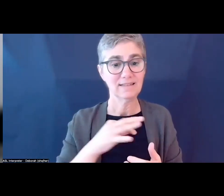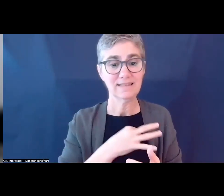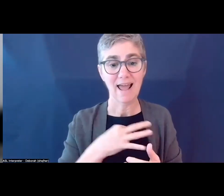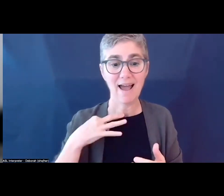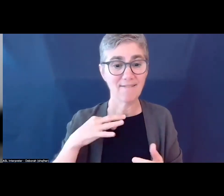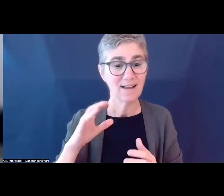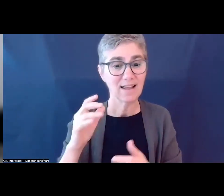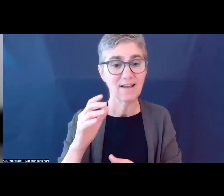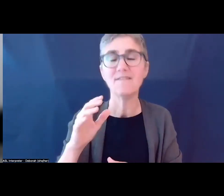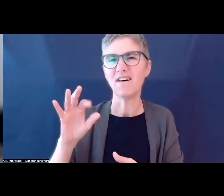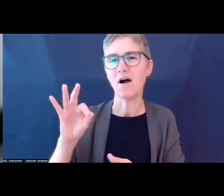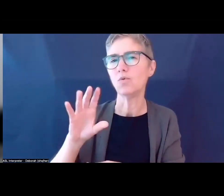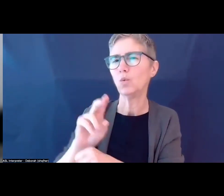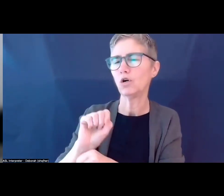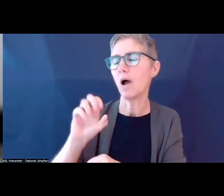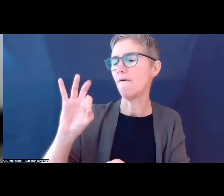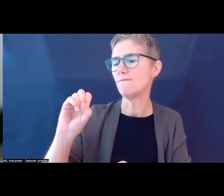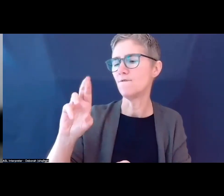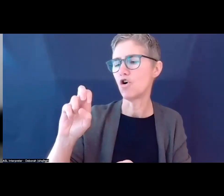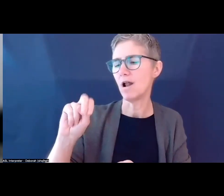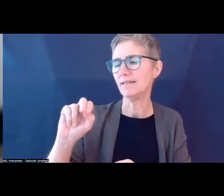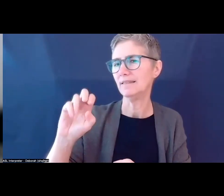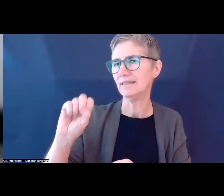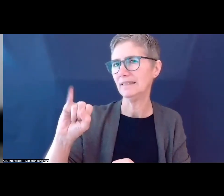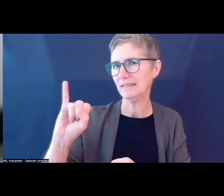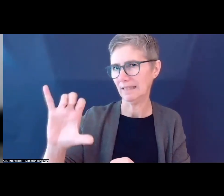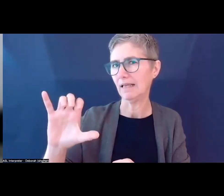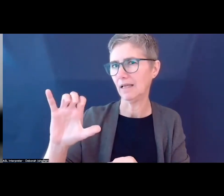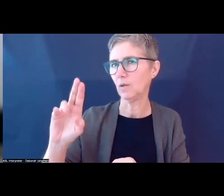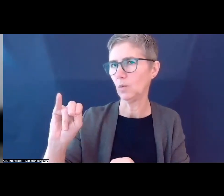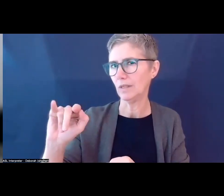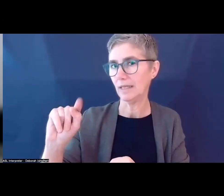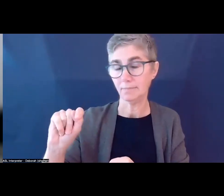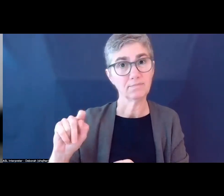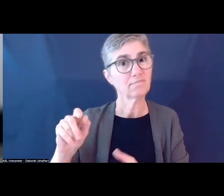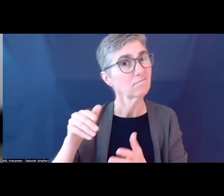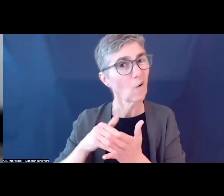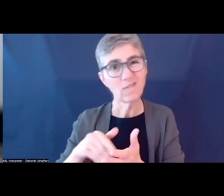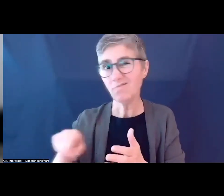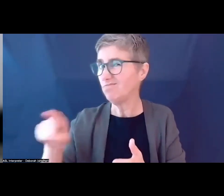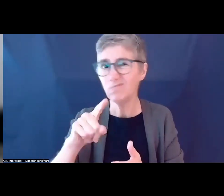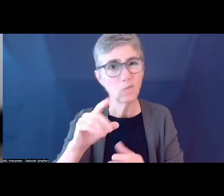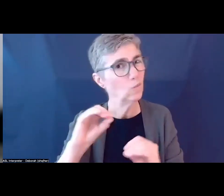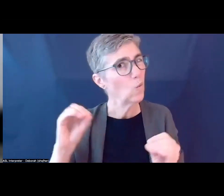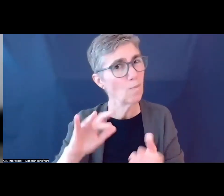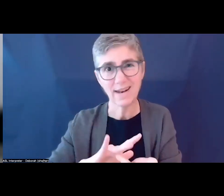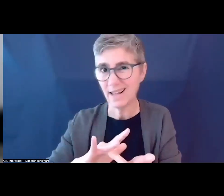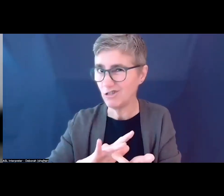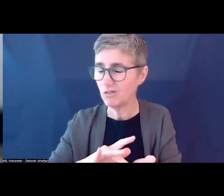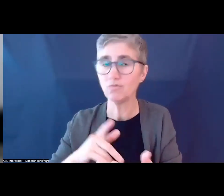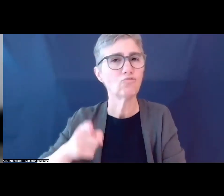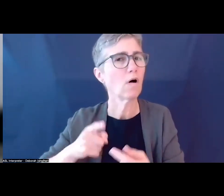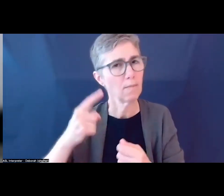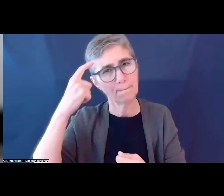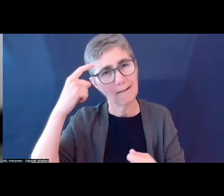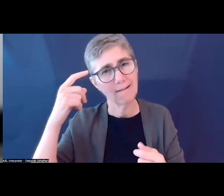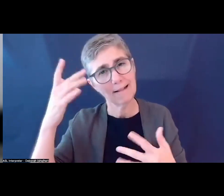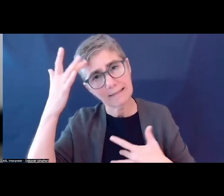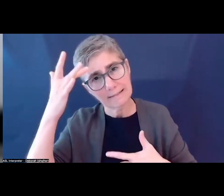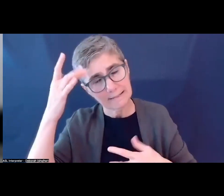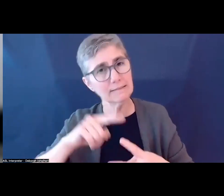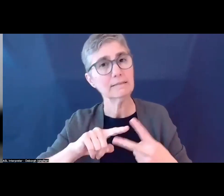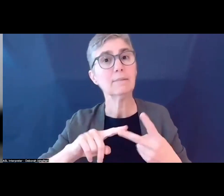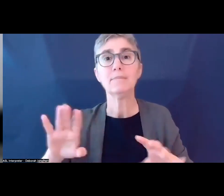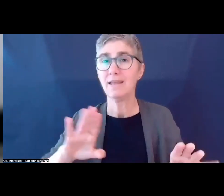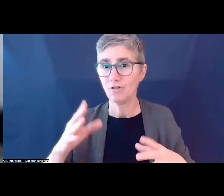patients often are unmedicated. They have struggles with the mental illness, behavioral issues, as well